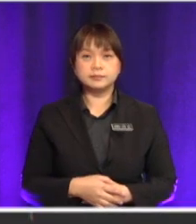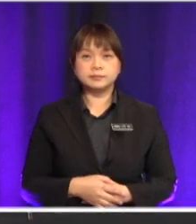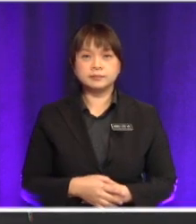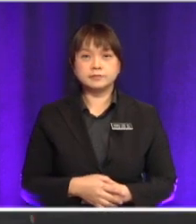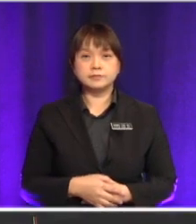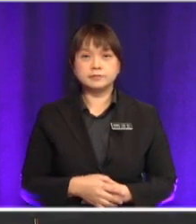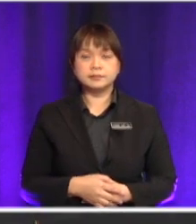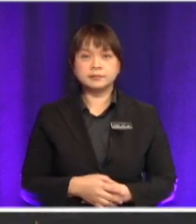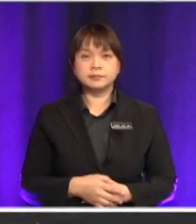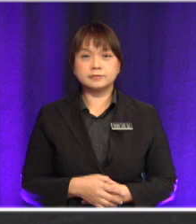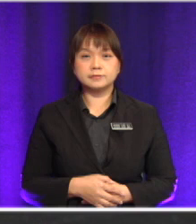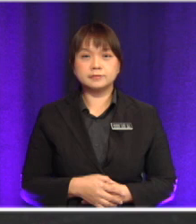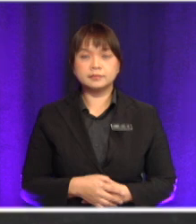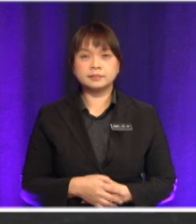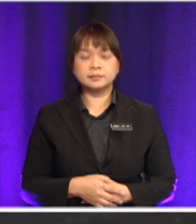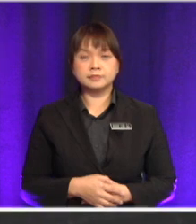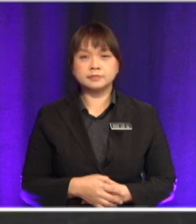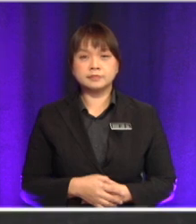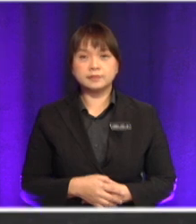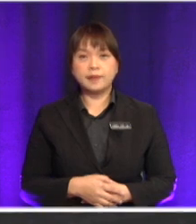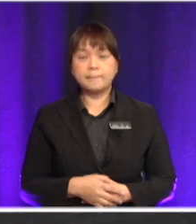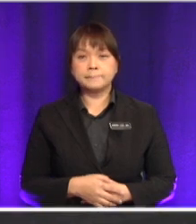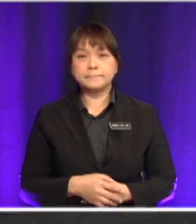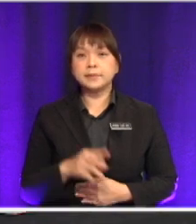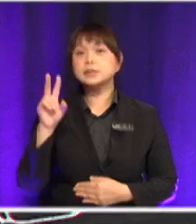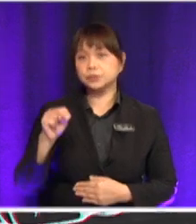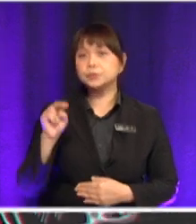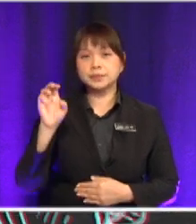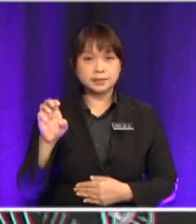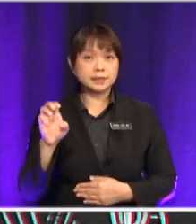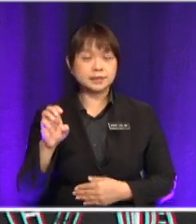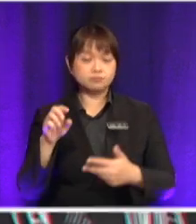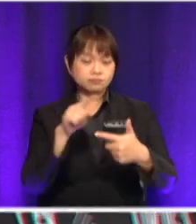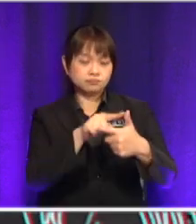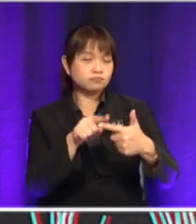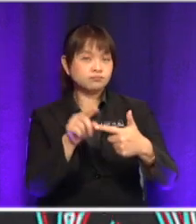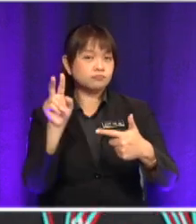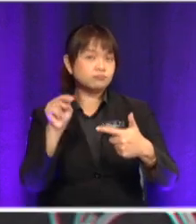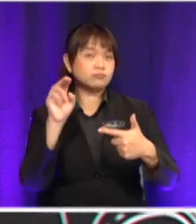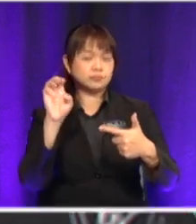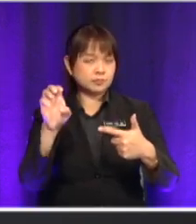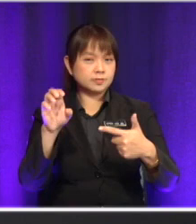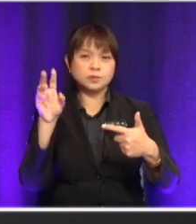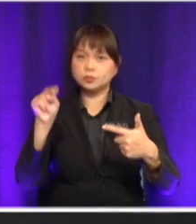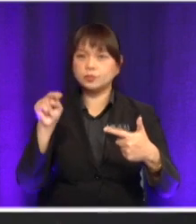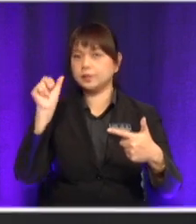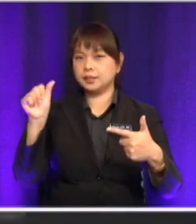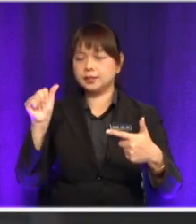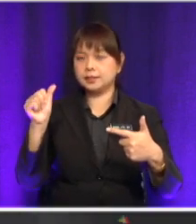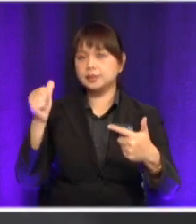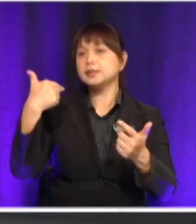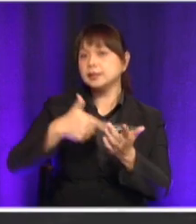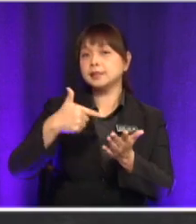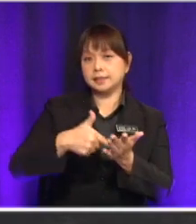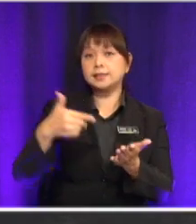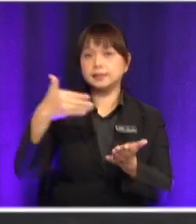there. But there's no E in this particular phrase. Okay, come on, next. so Who would is like to guess? Nivela, He